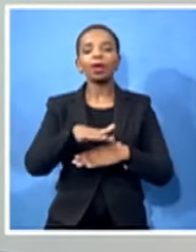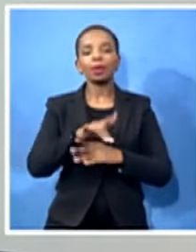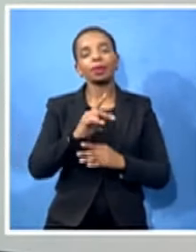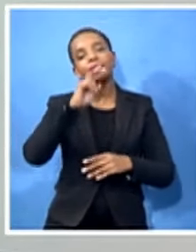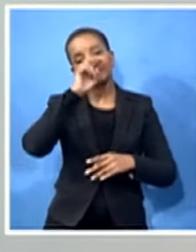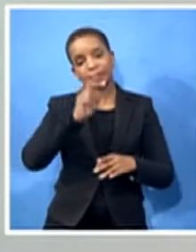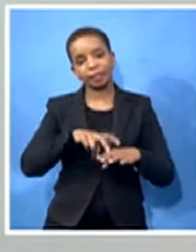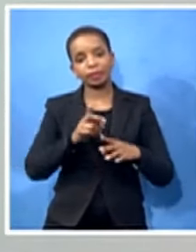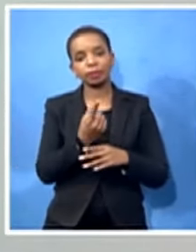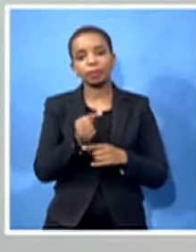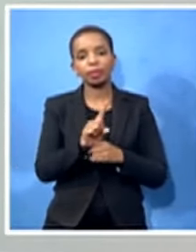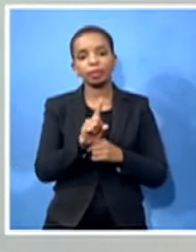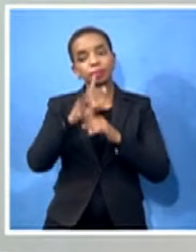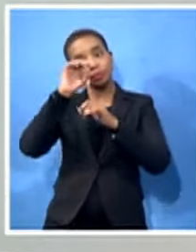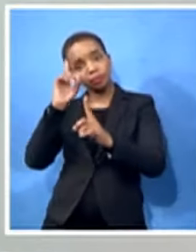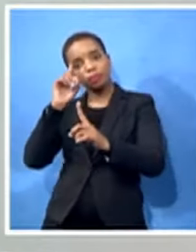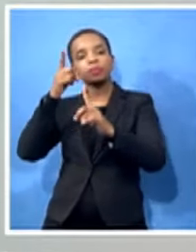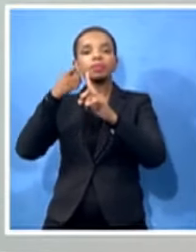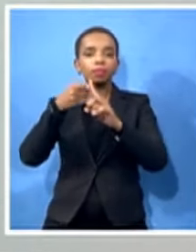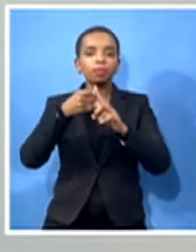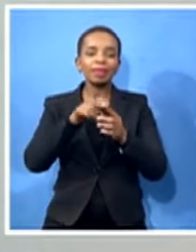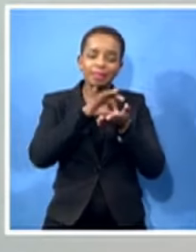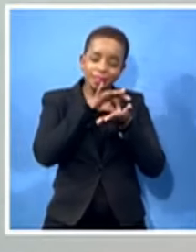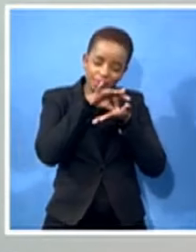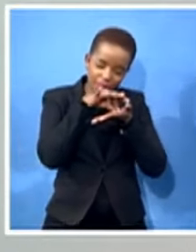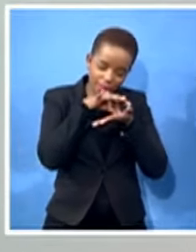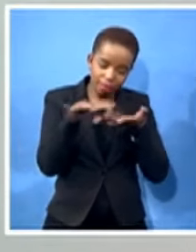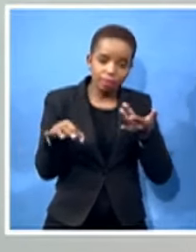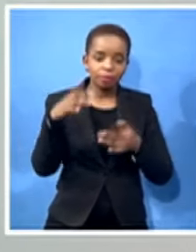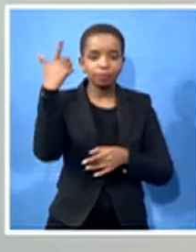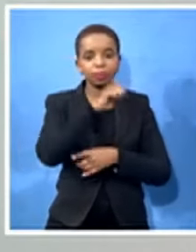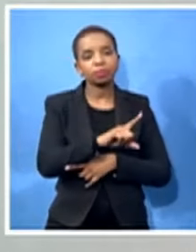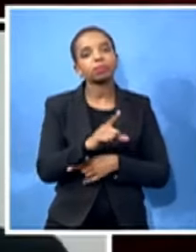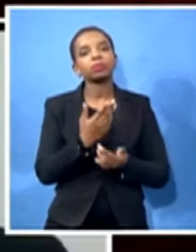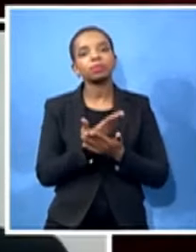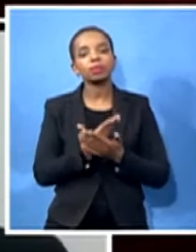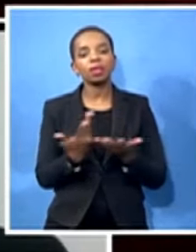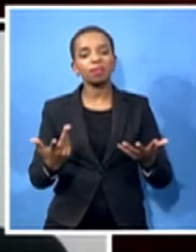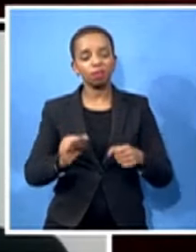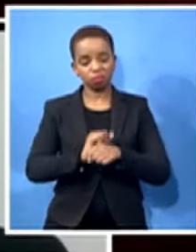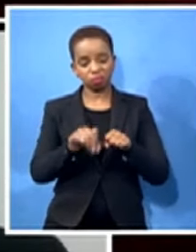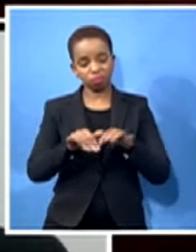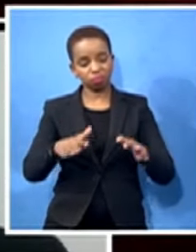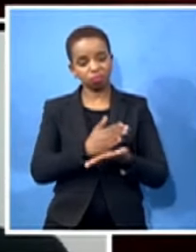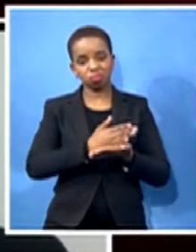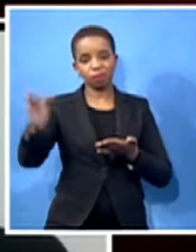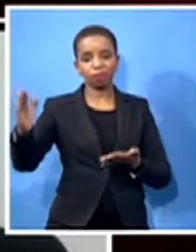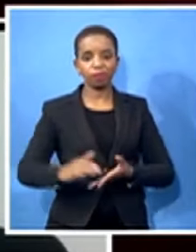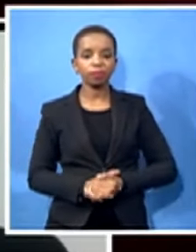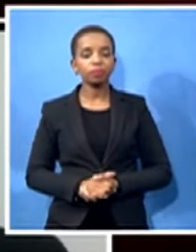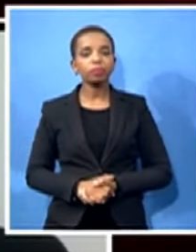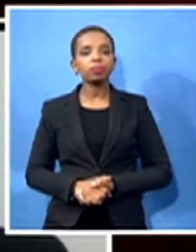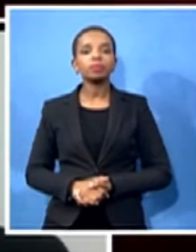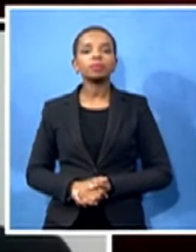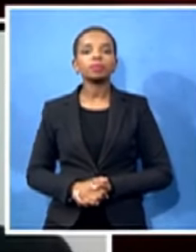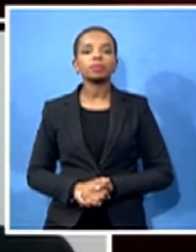as we possibly can to combat this disease. Dr. Magudumana, you're not only a doctor, you're